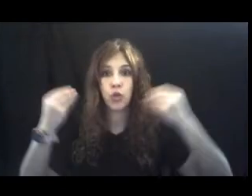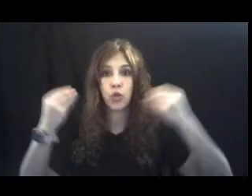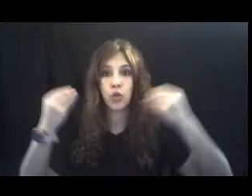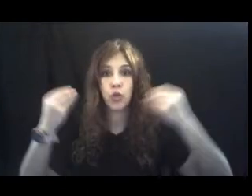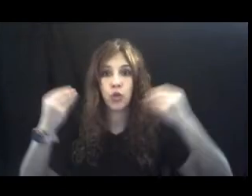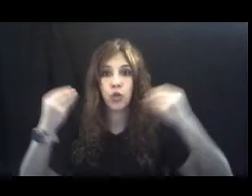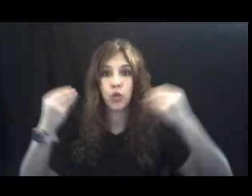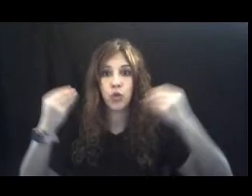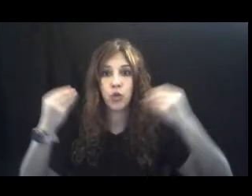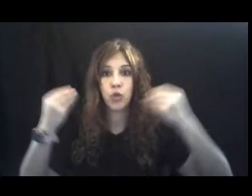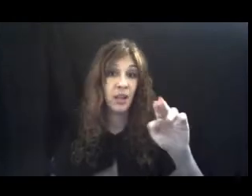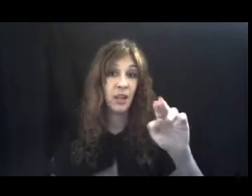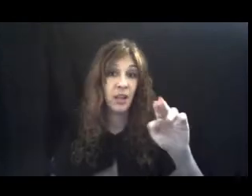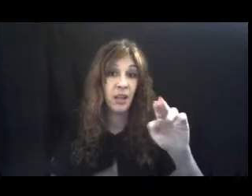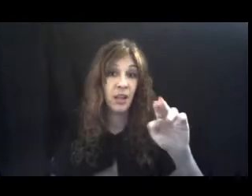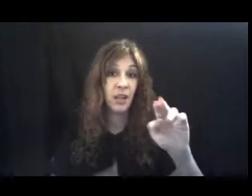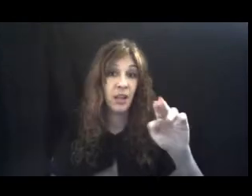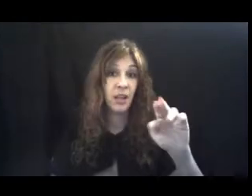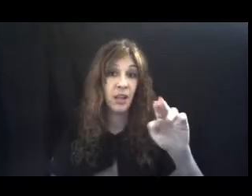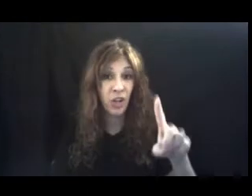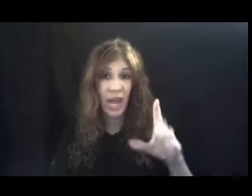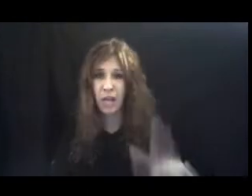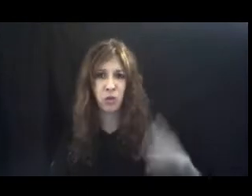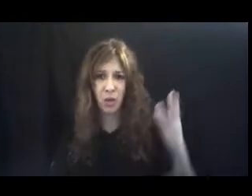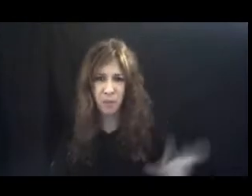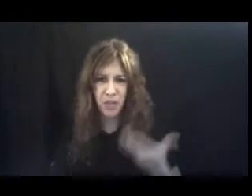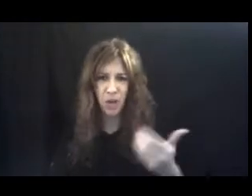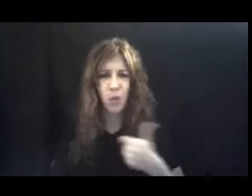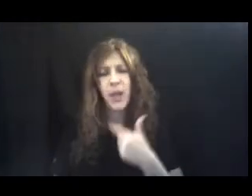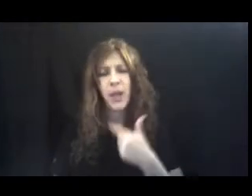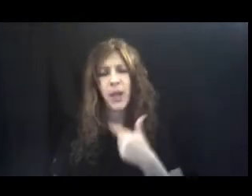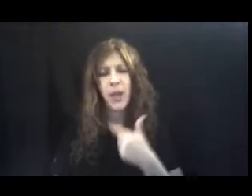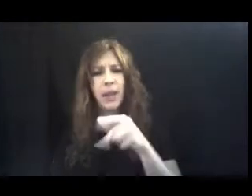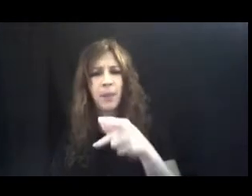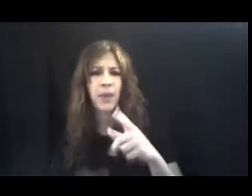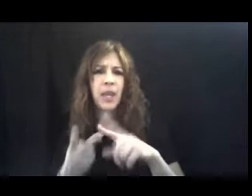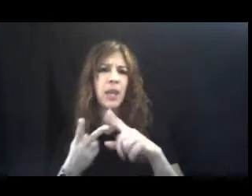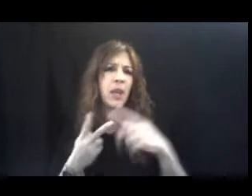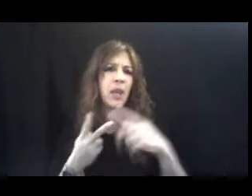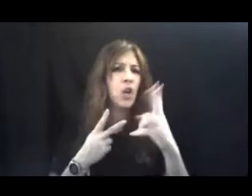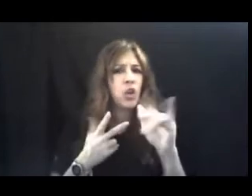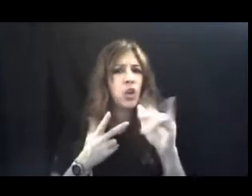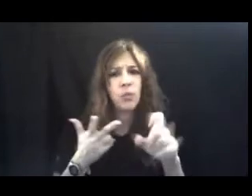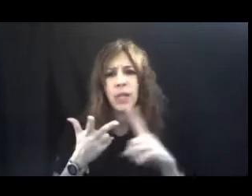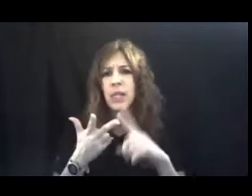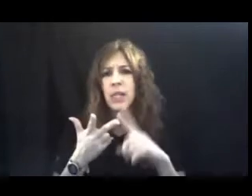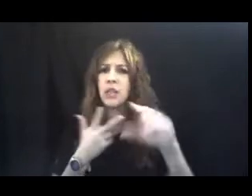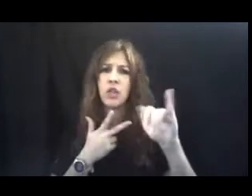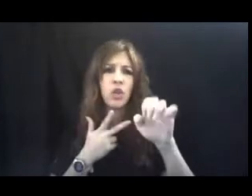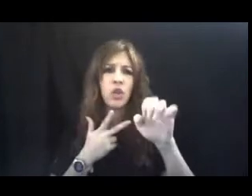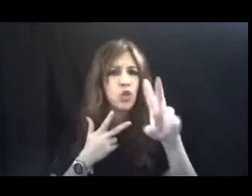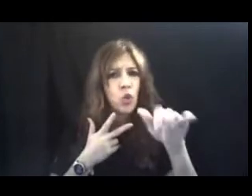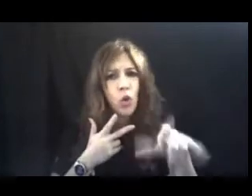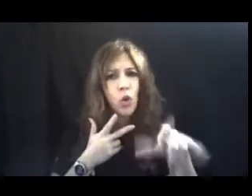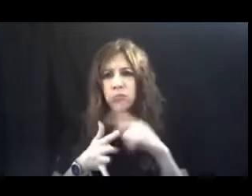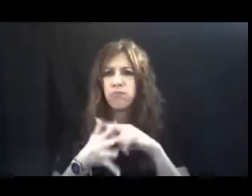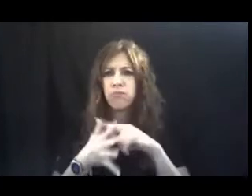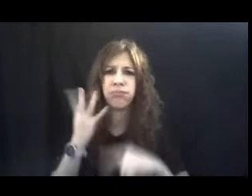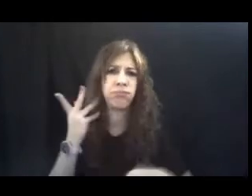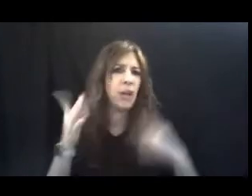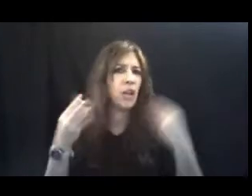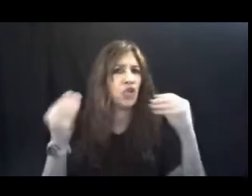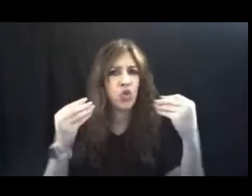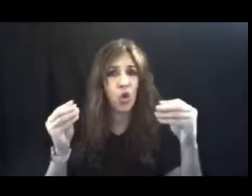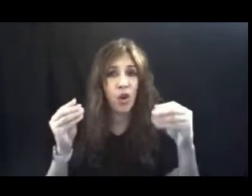grew up in Inglewood. We had A&P and Hillman's and Jewels and different stores. You have to find